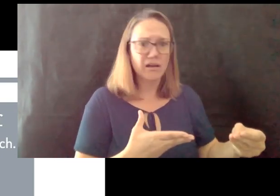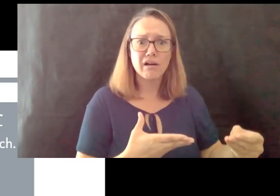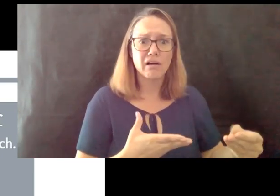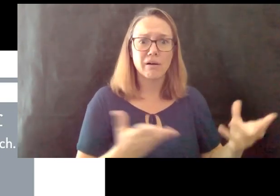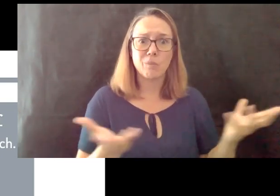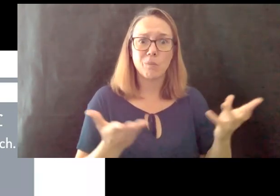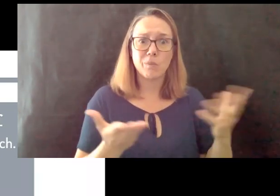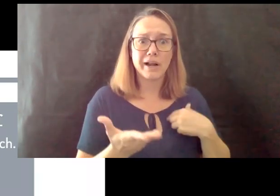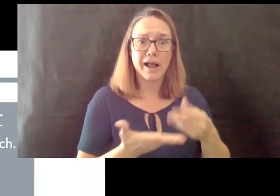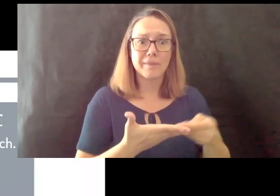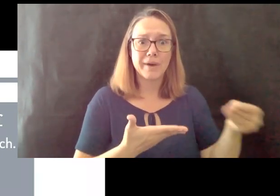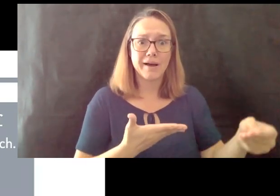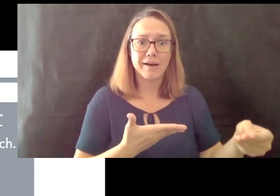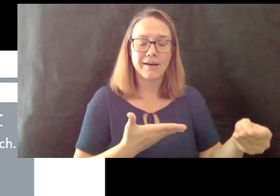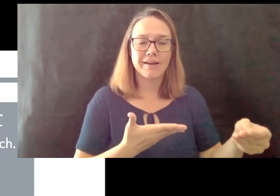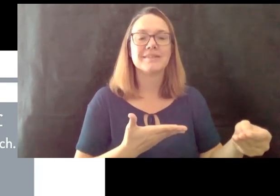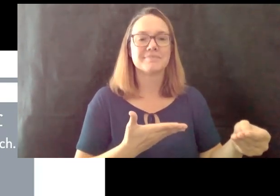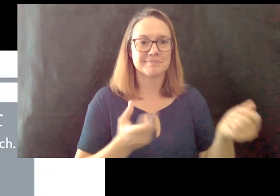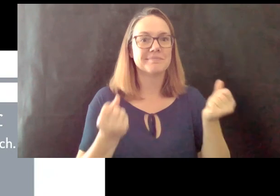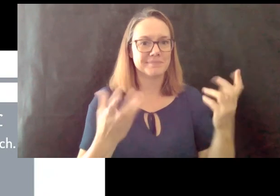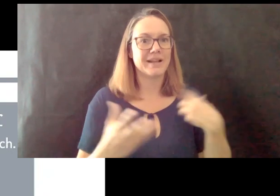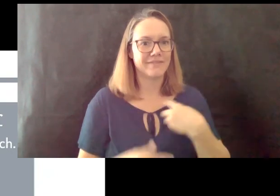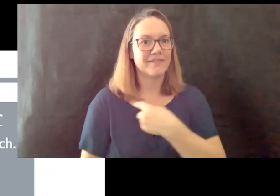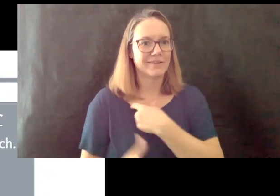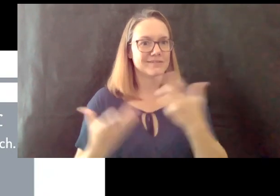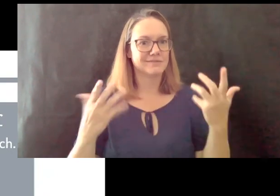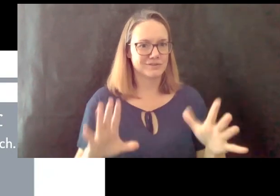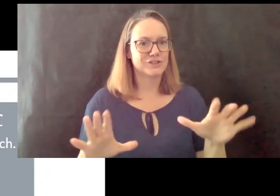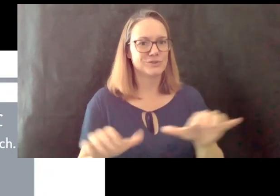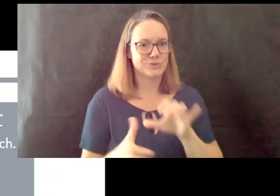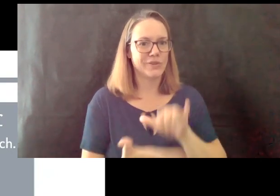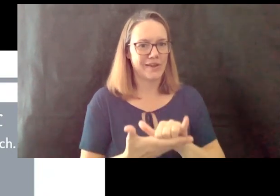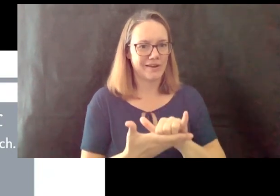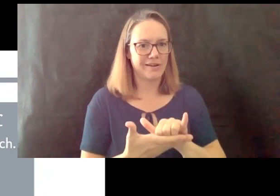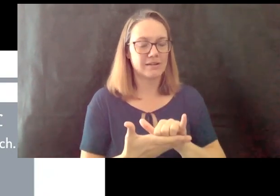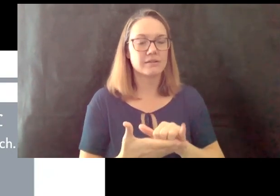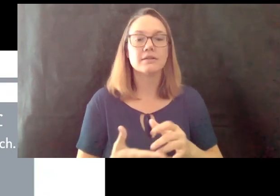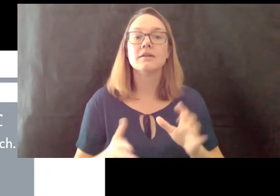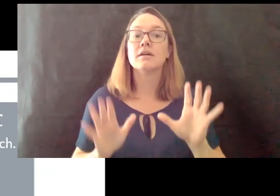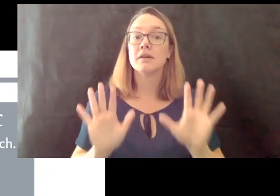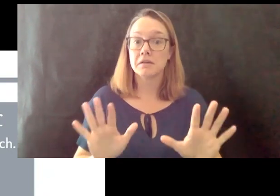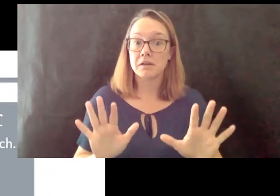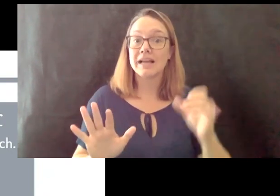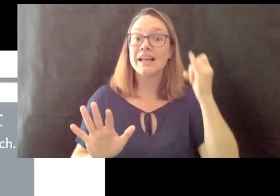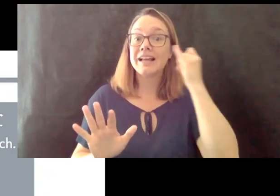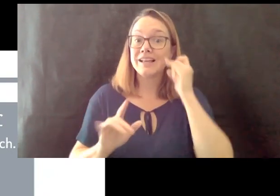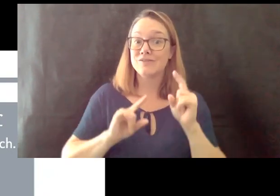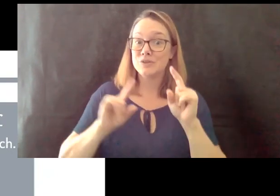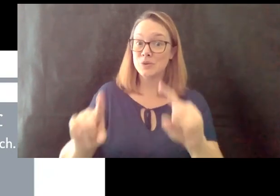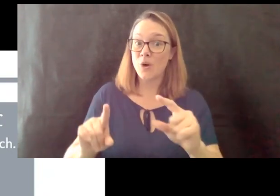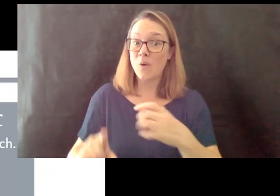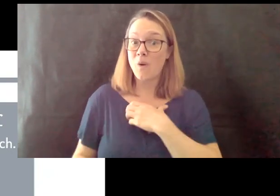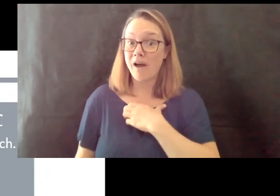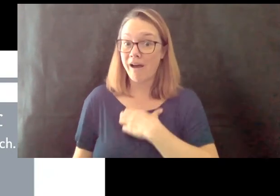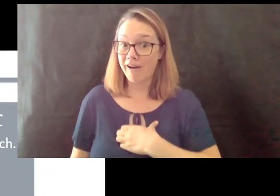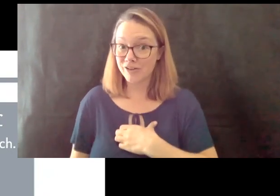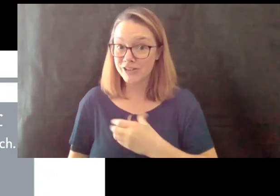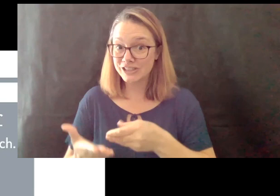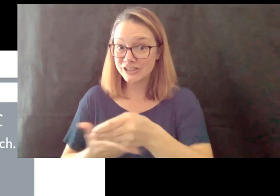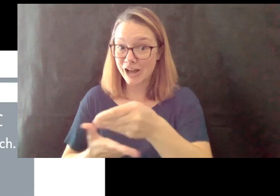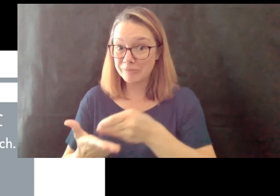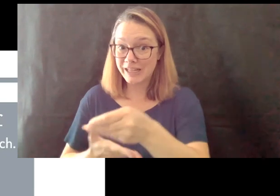buy?" Because we all have, I'm pretty certain. The secret here, you know, if you go to the store